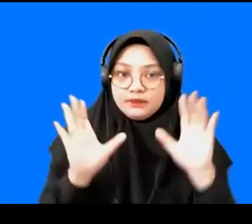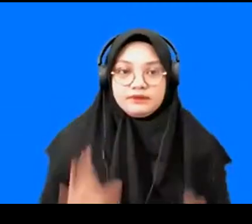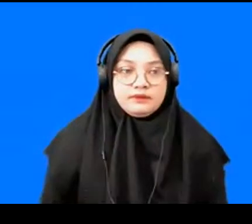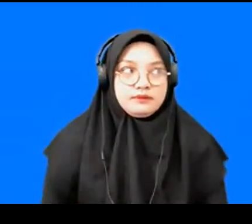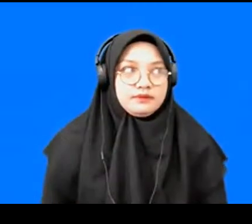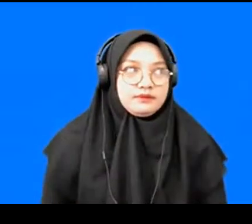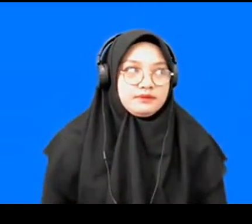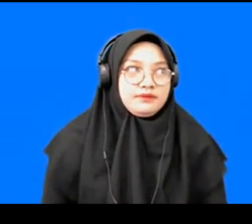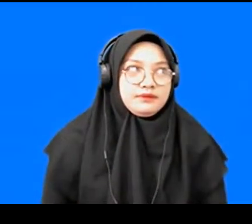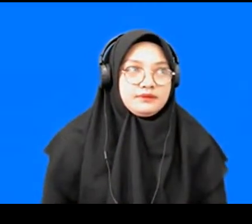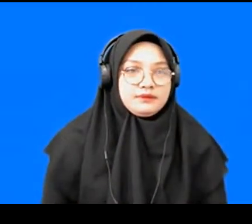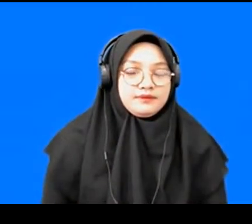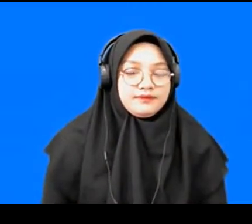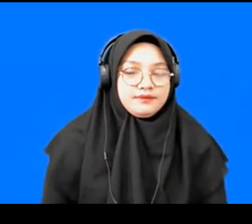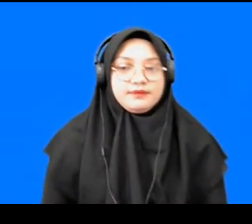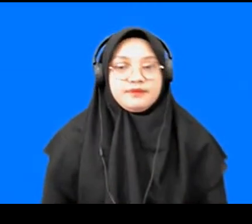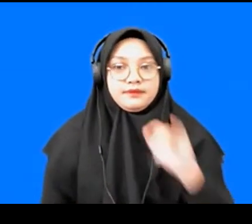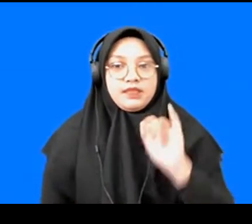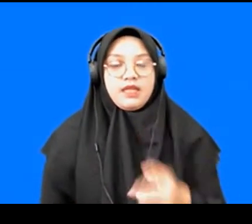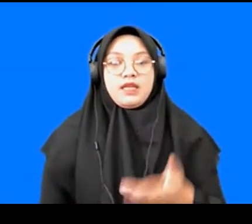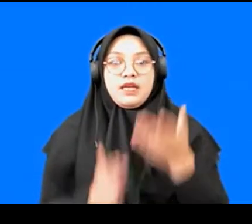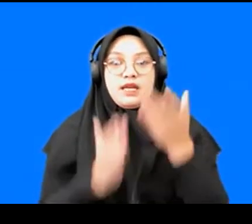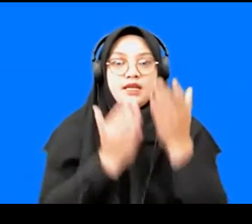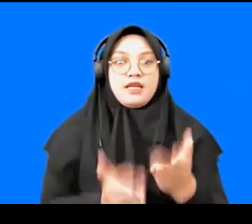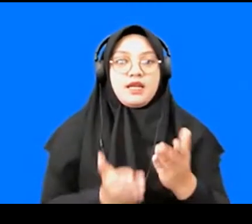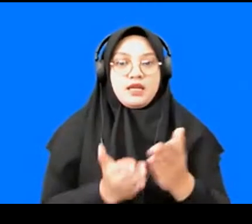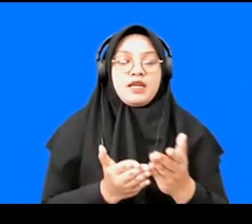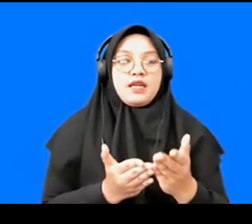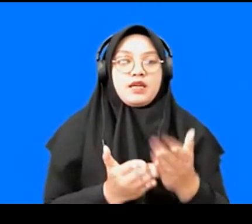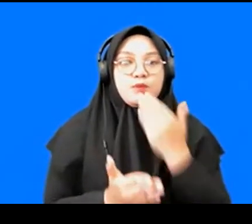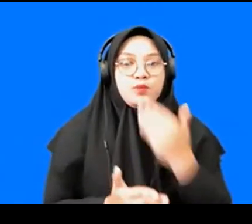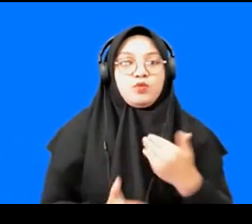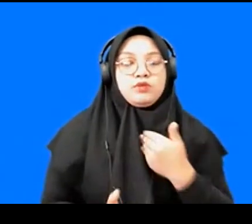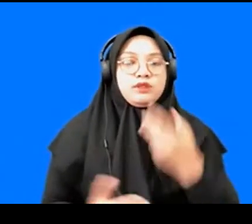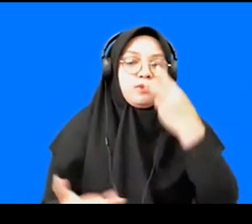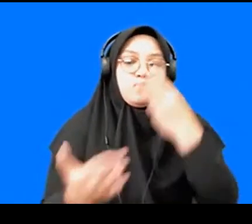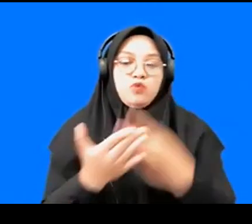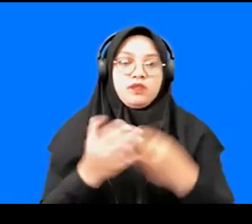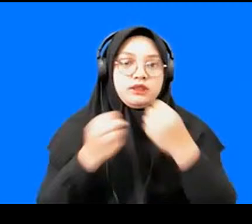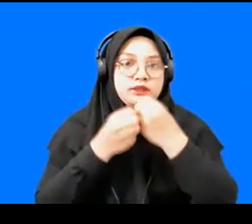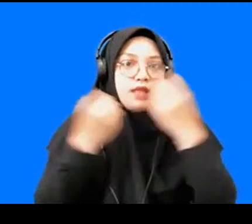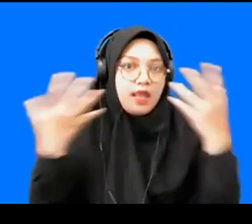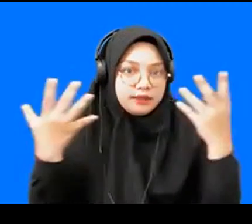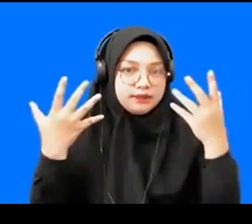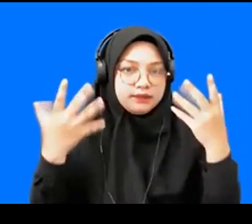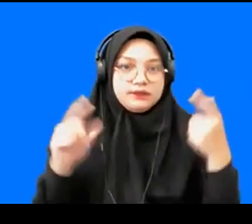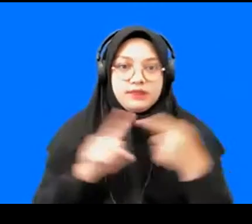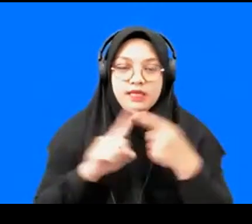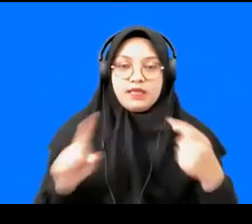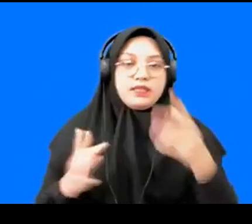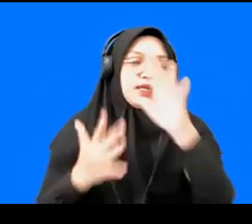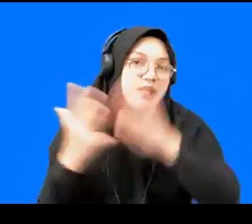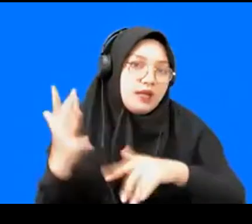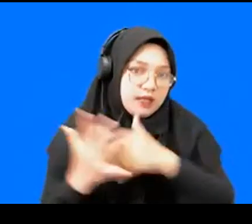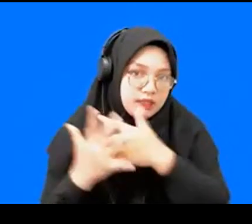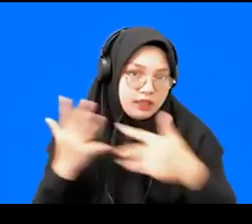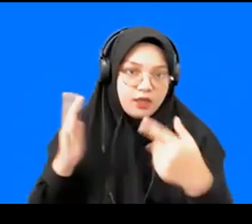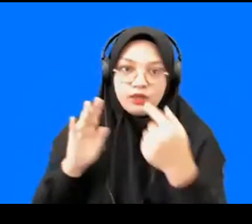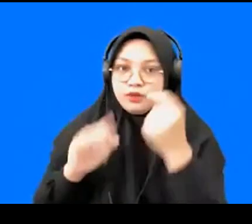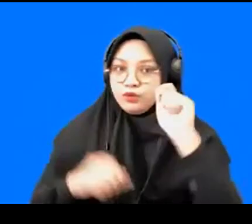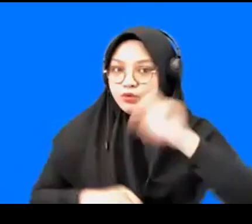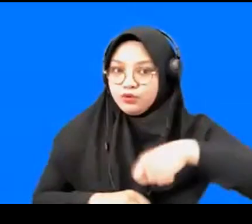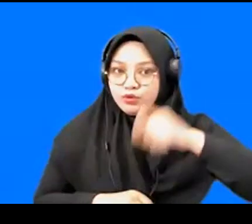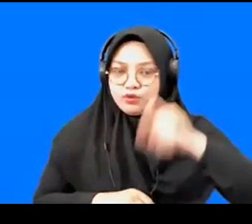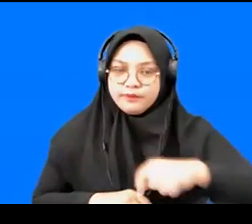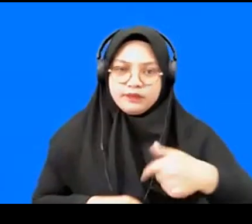So you have very clear evidence of that and legal frames are there. So I don't think it's actually difficult to do that.